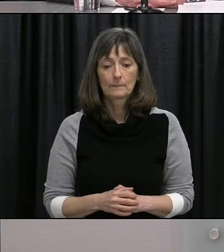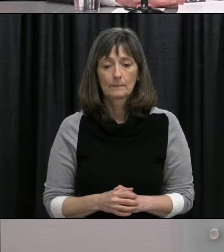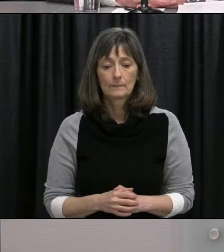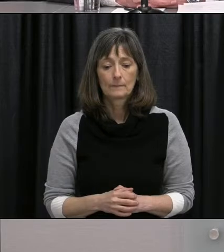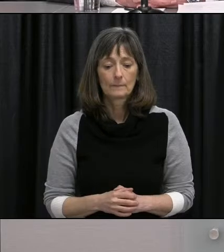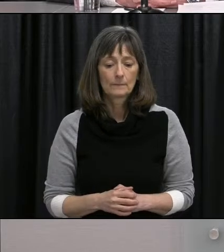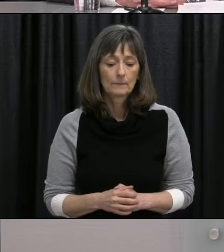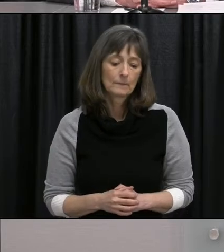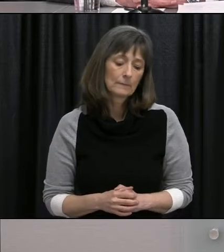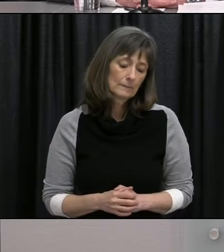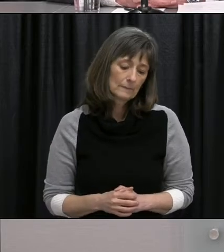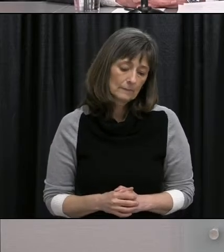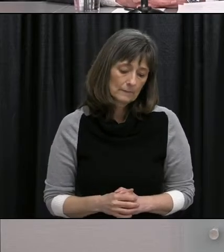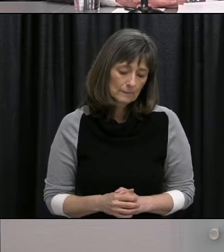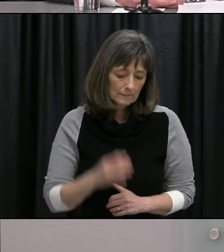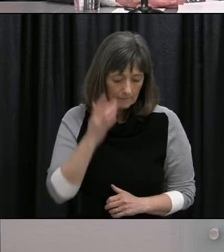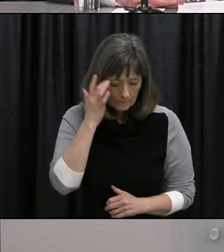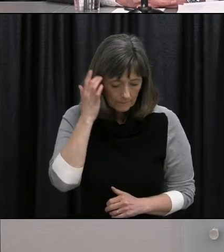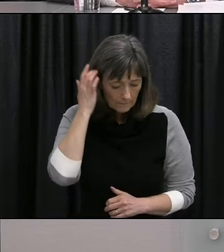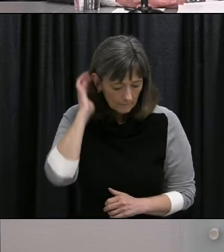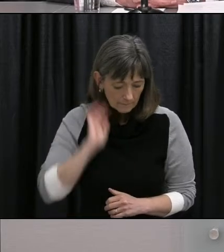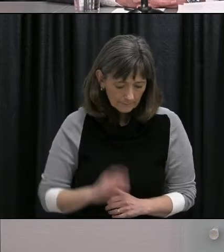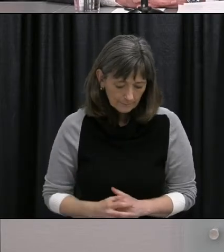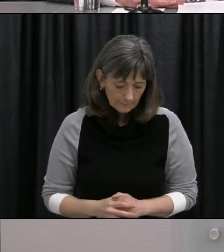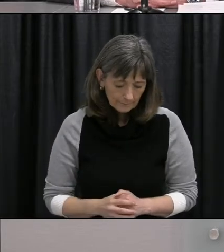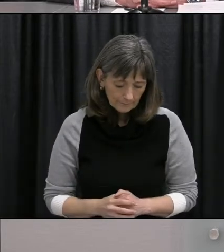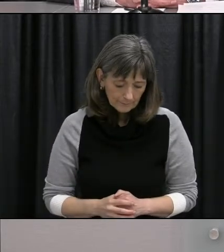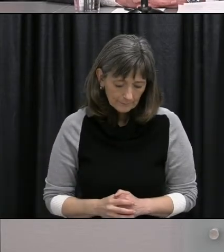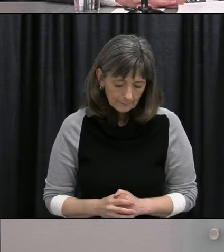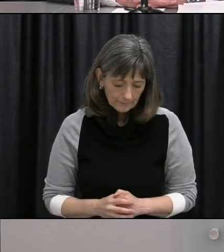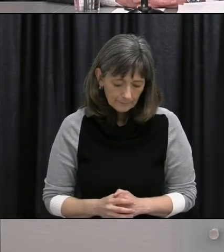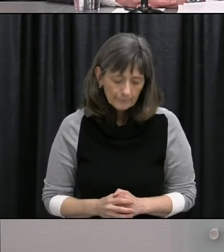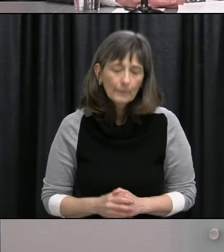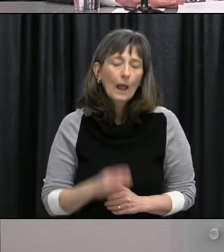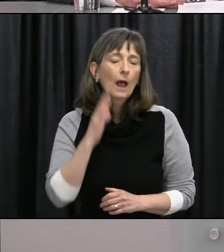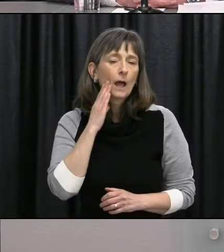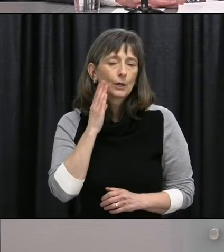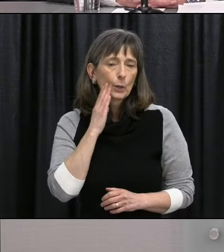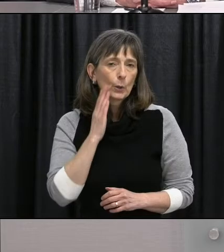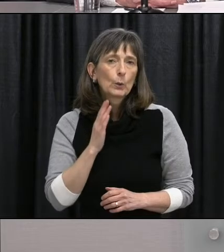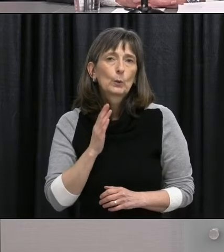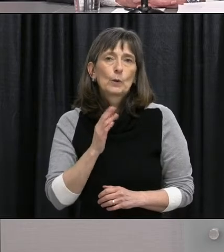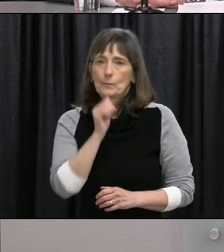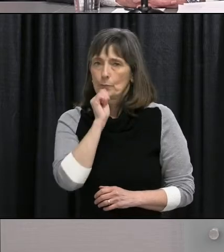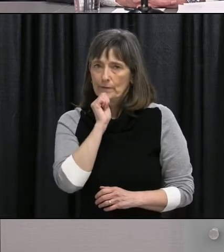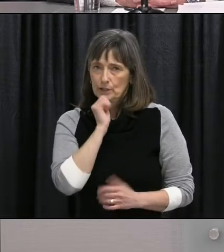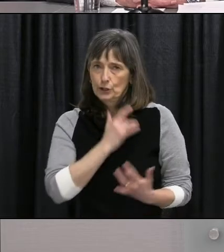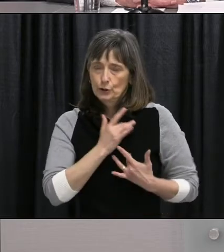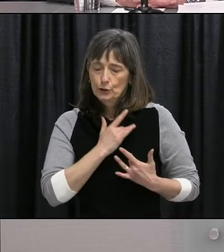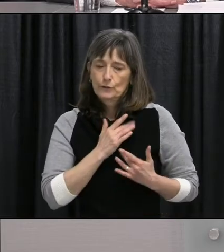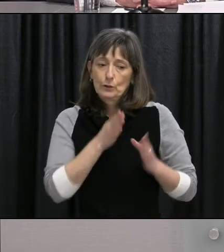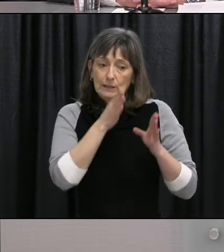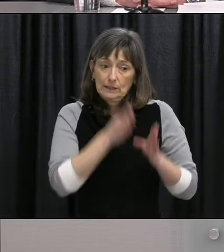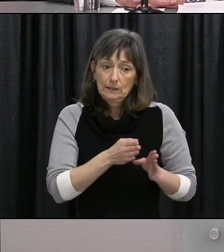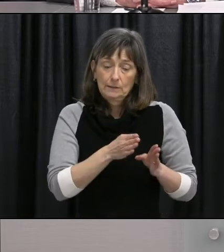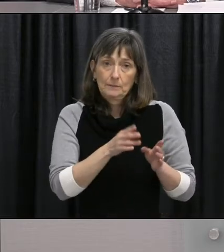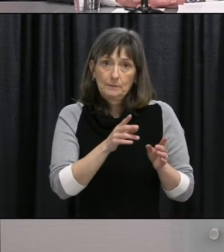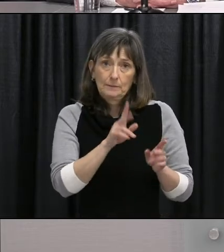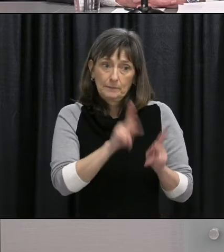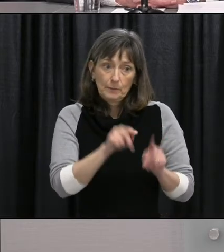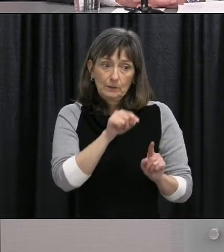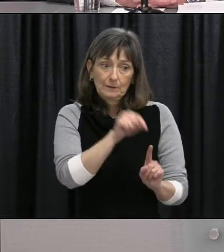I'm wondering, I understand that there's privacy concerns in terms of discussing individual cases, but noting the one case that's